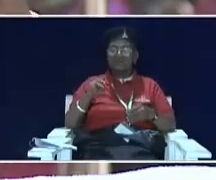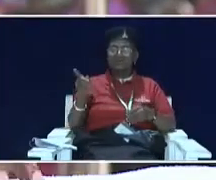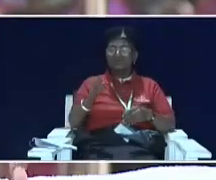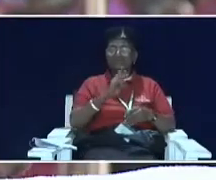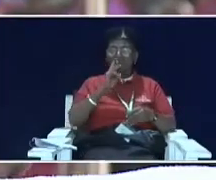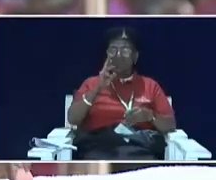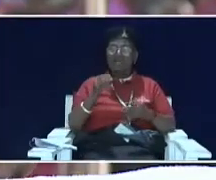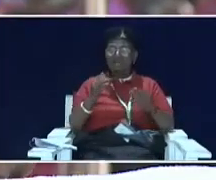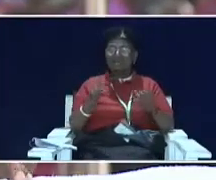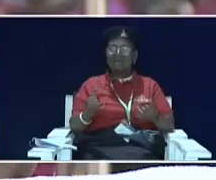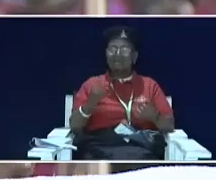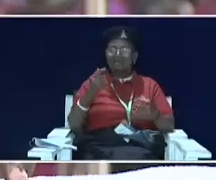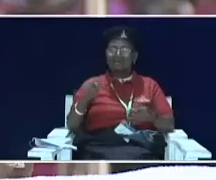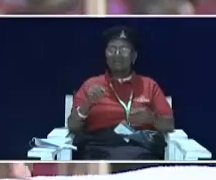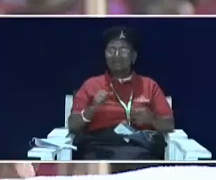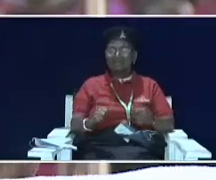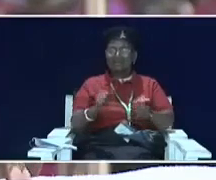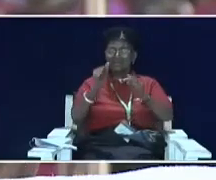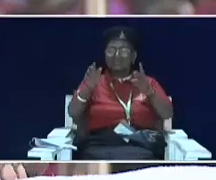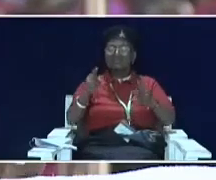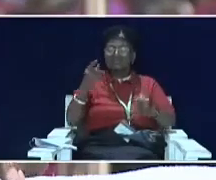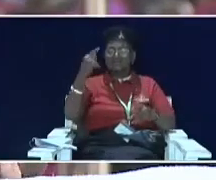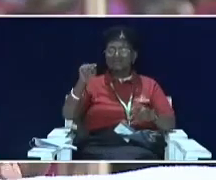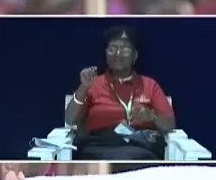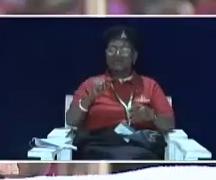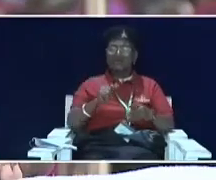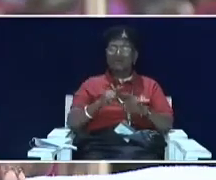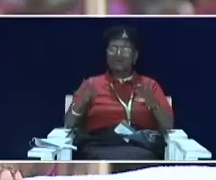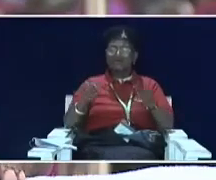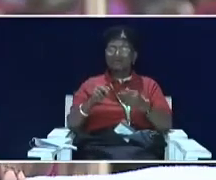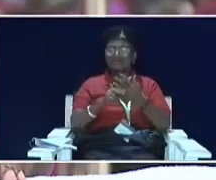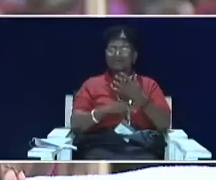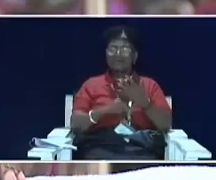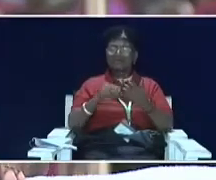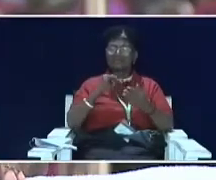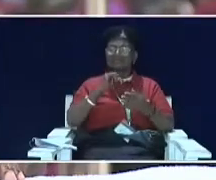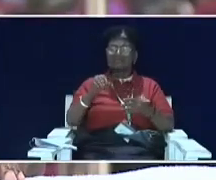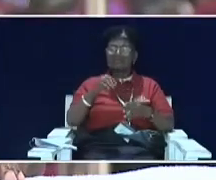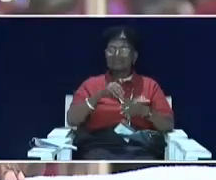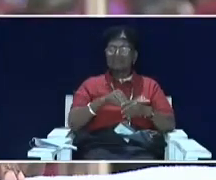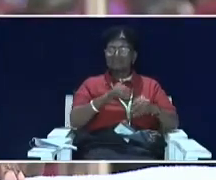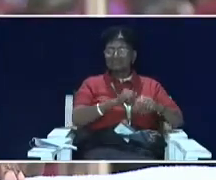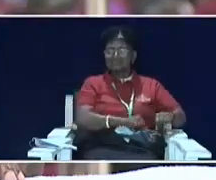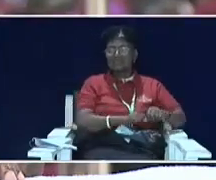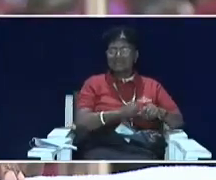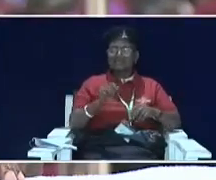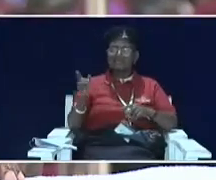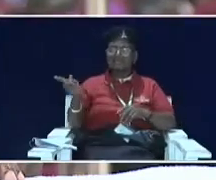The potential for greatness is inside you.